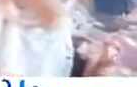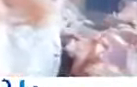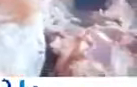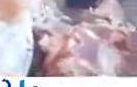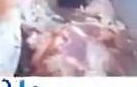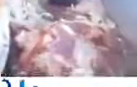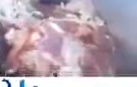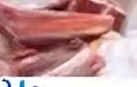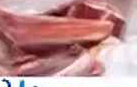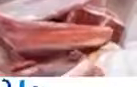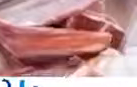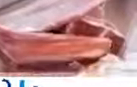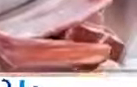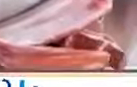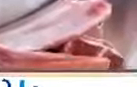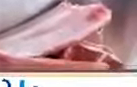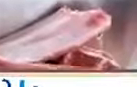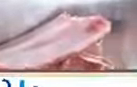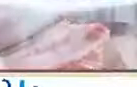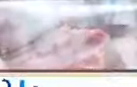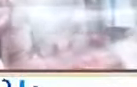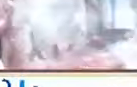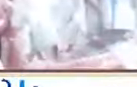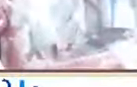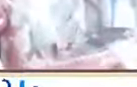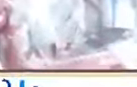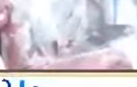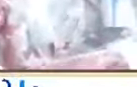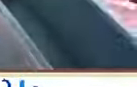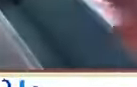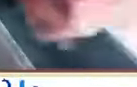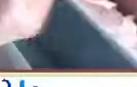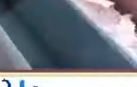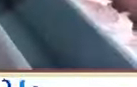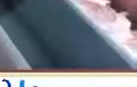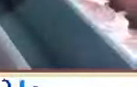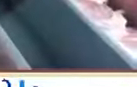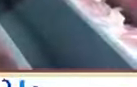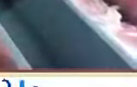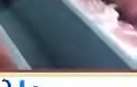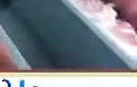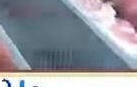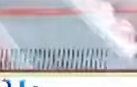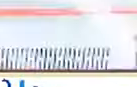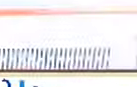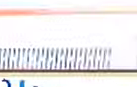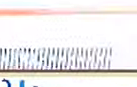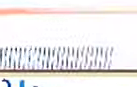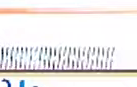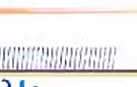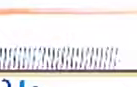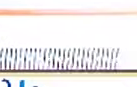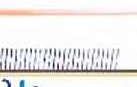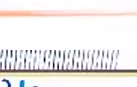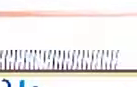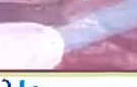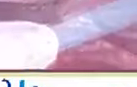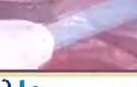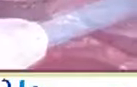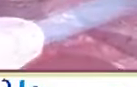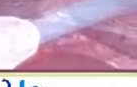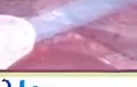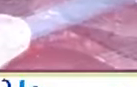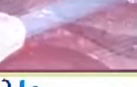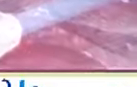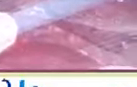rewmi xaru rewmi lañuy jël dal di len koy defaral bamu bax pour yeen askan wi. Central Boutin daw len gaaw wuti len daw len gaaw setti